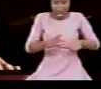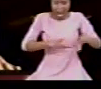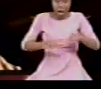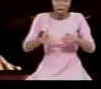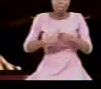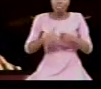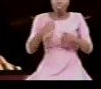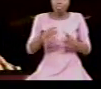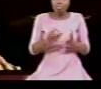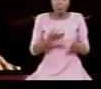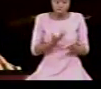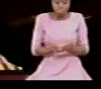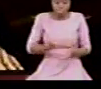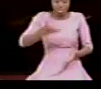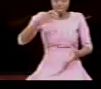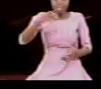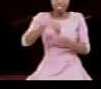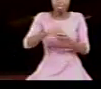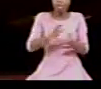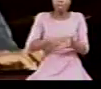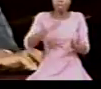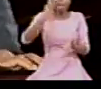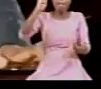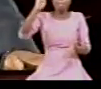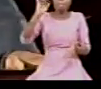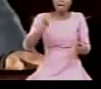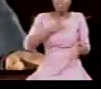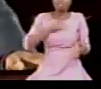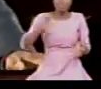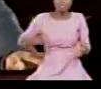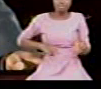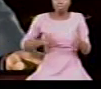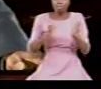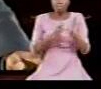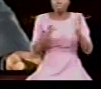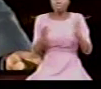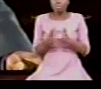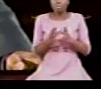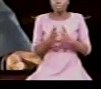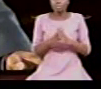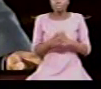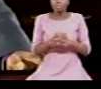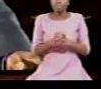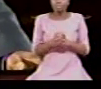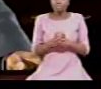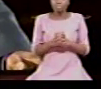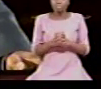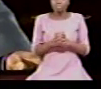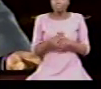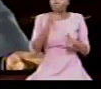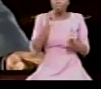According to riches in glory by Christ Jesus. Know that fact. You will not